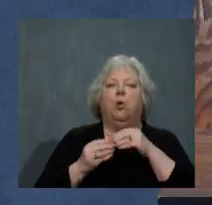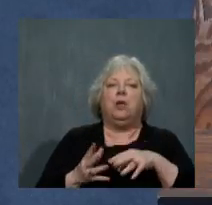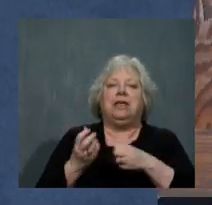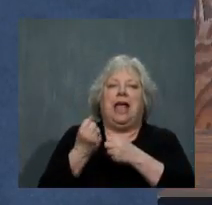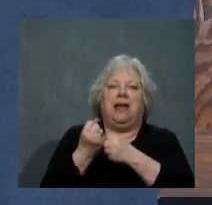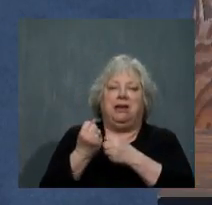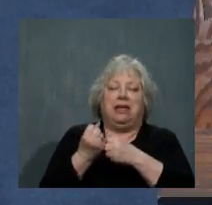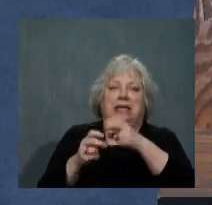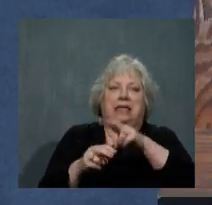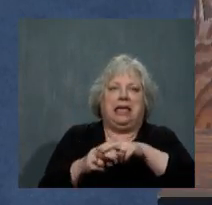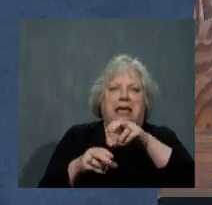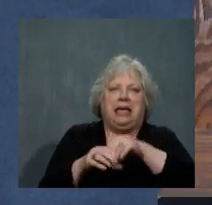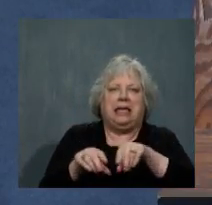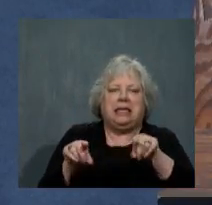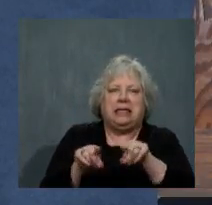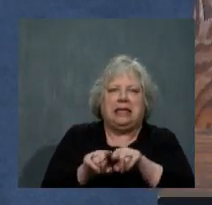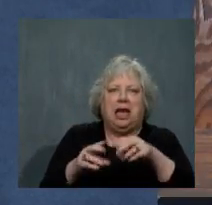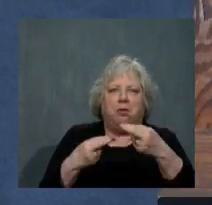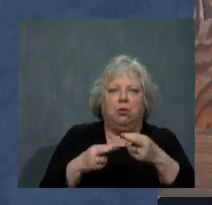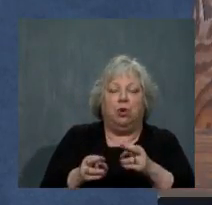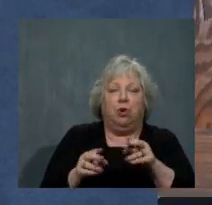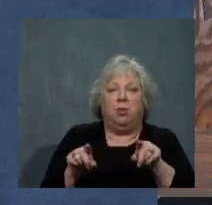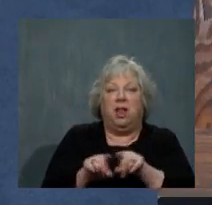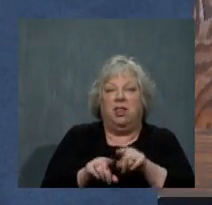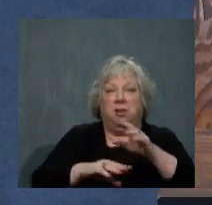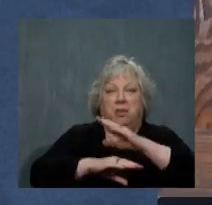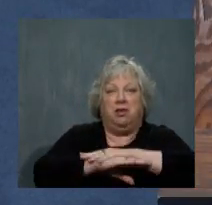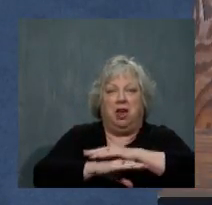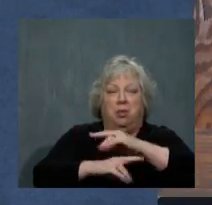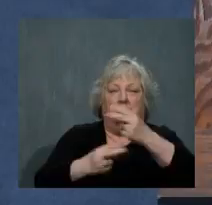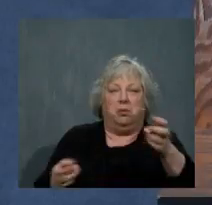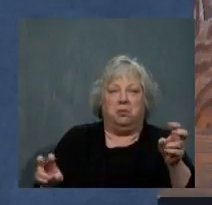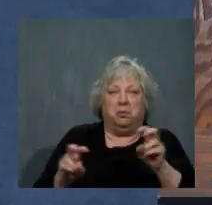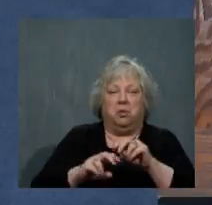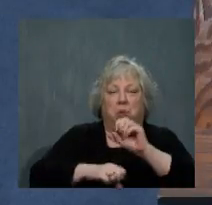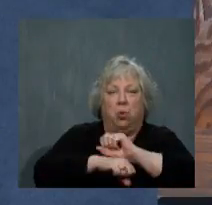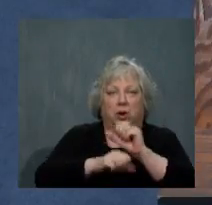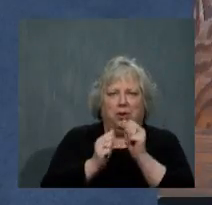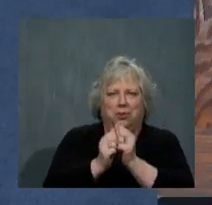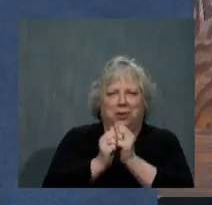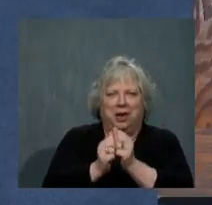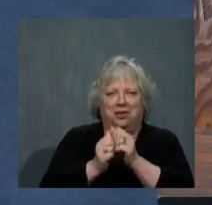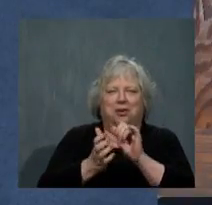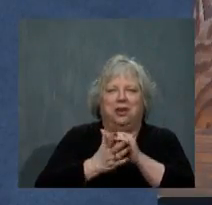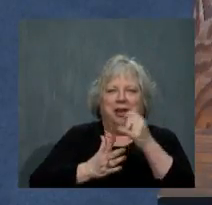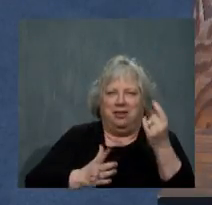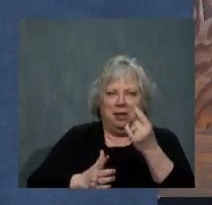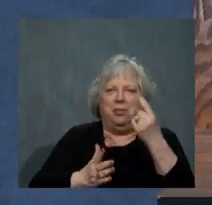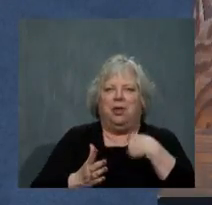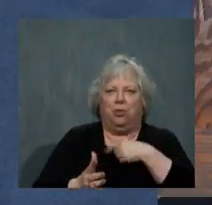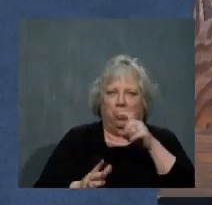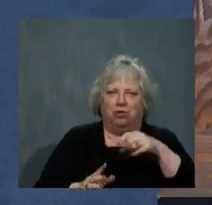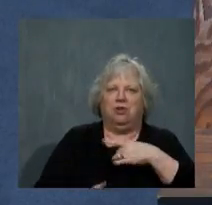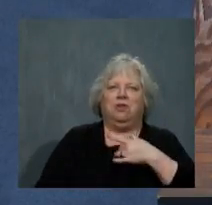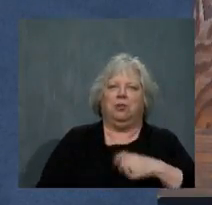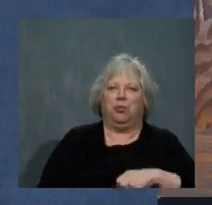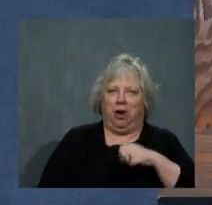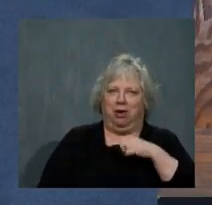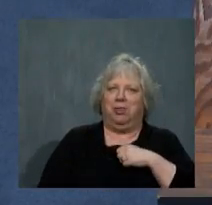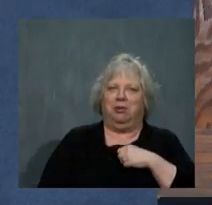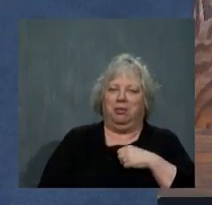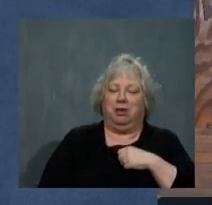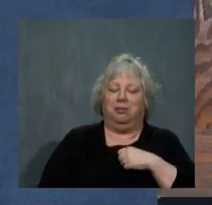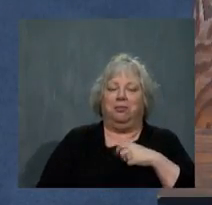in the same room at the same table, working together. And I think that is something that we should all be very proud of.